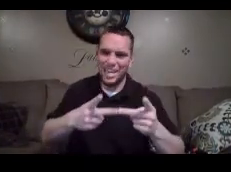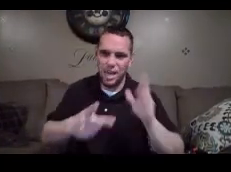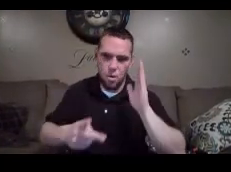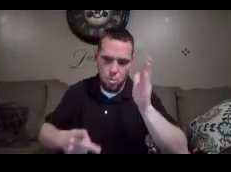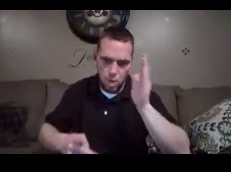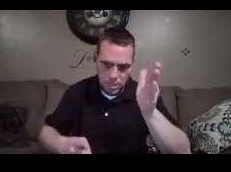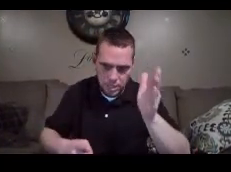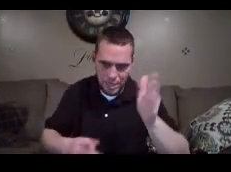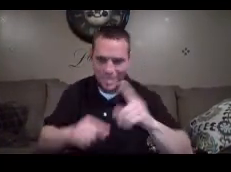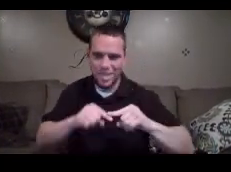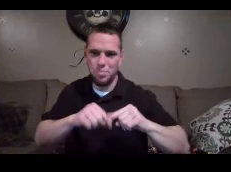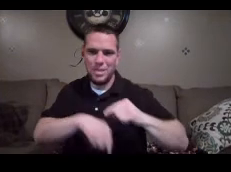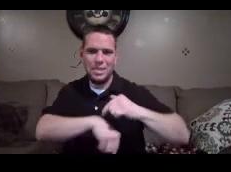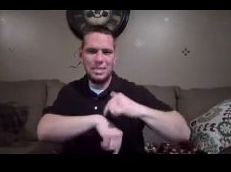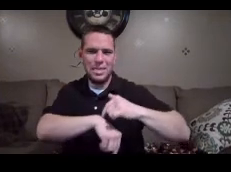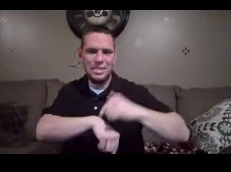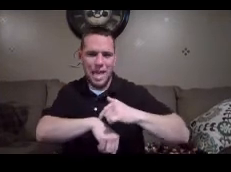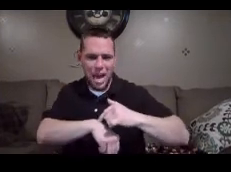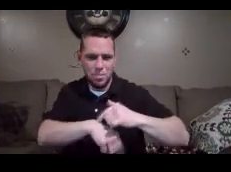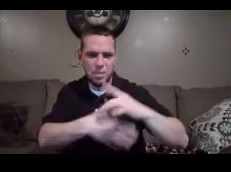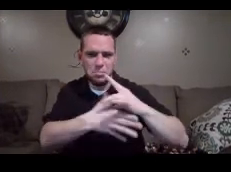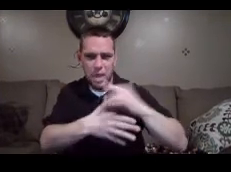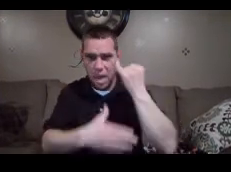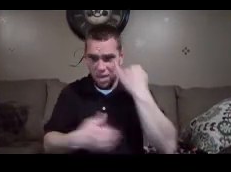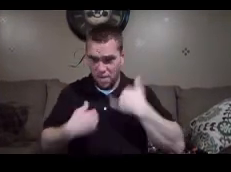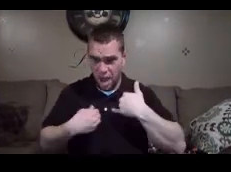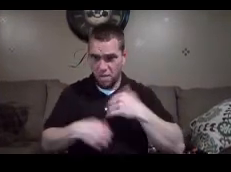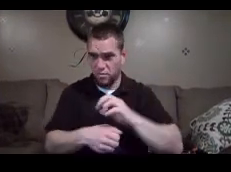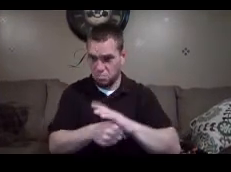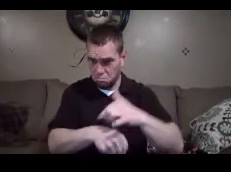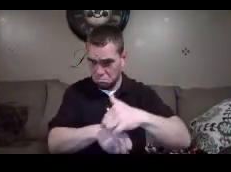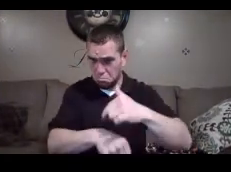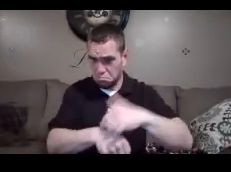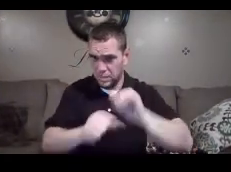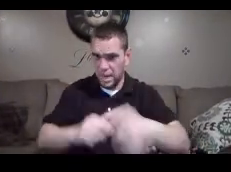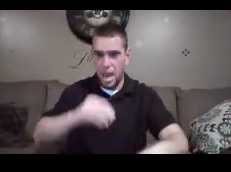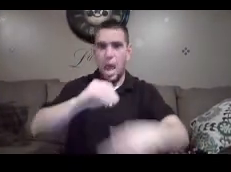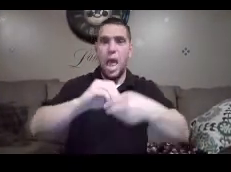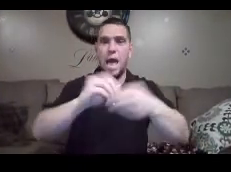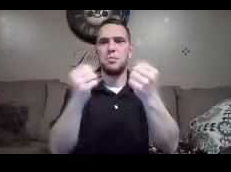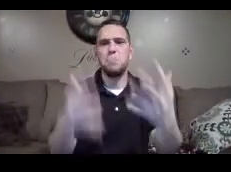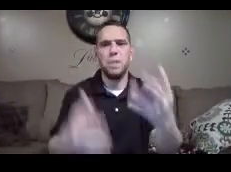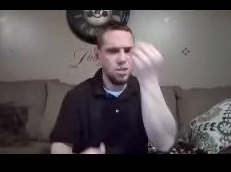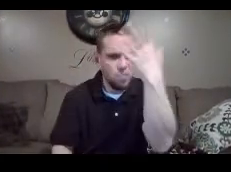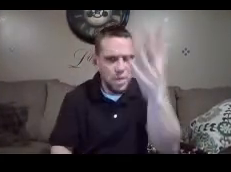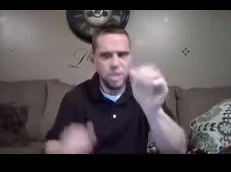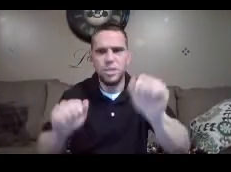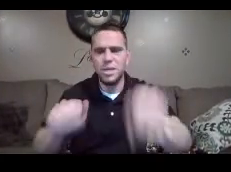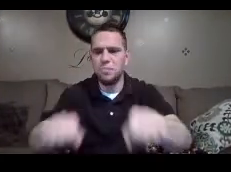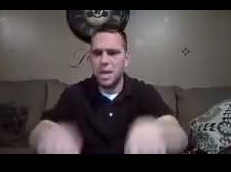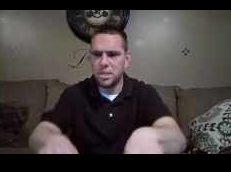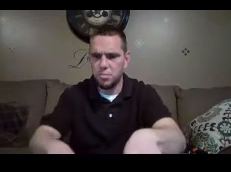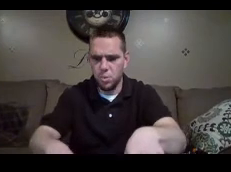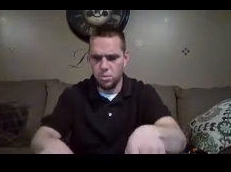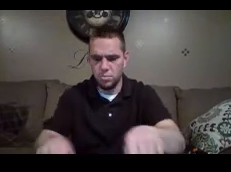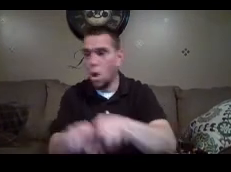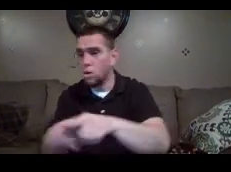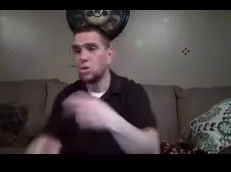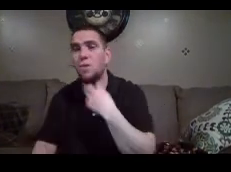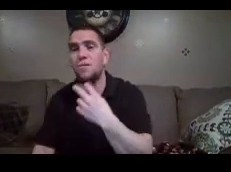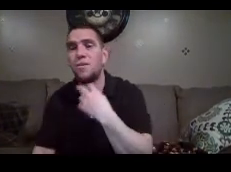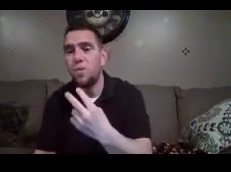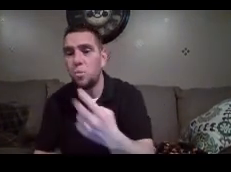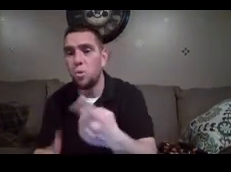the timing of the content. If you have time, it's great to include as much information as you can. To verbalize it and also put it in the